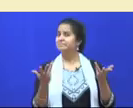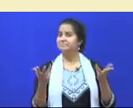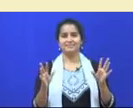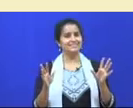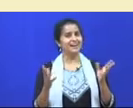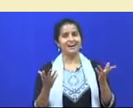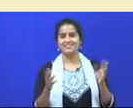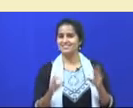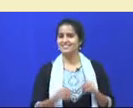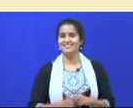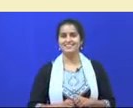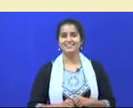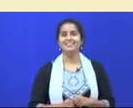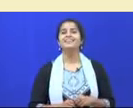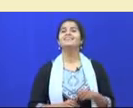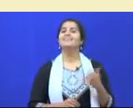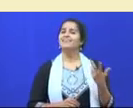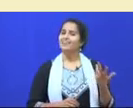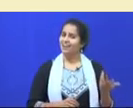samayaha nasti.